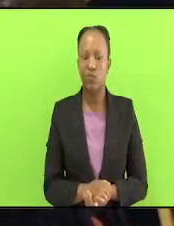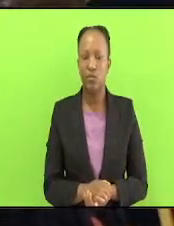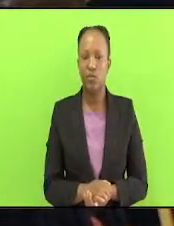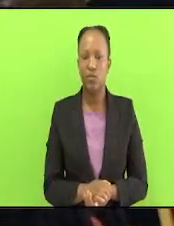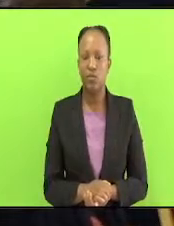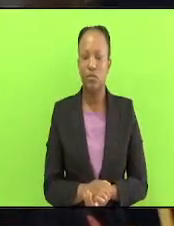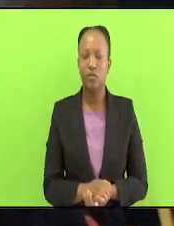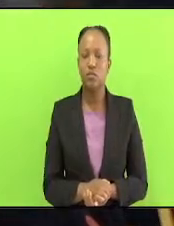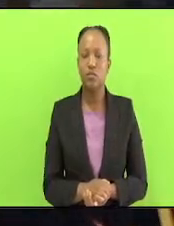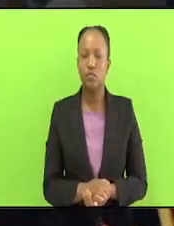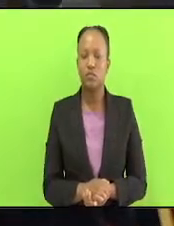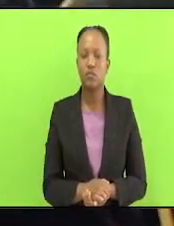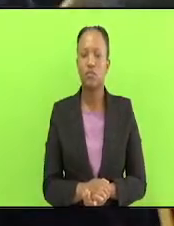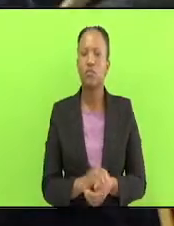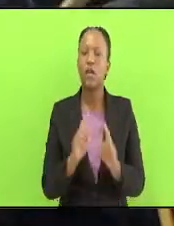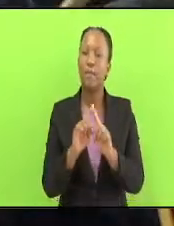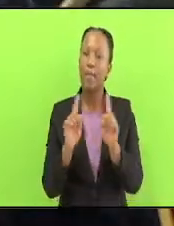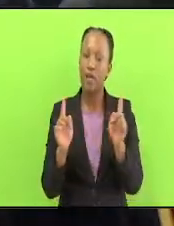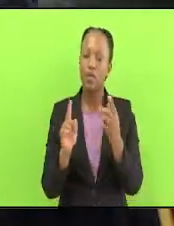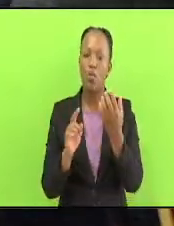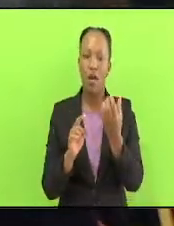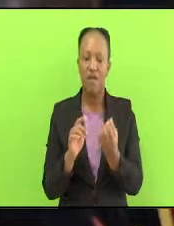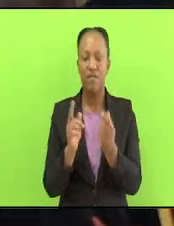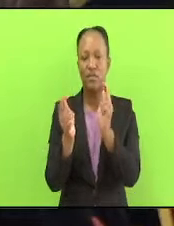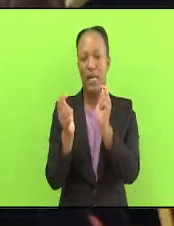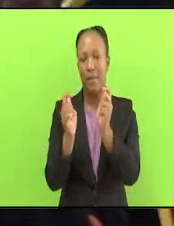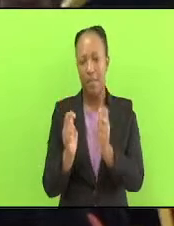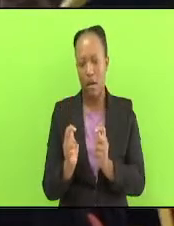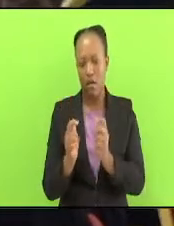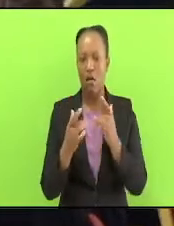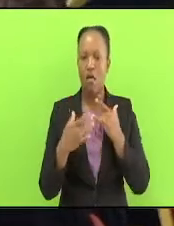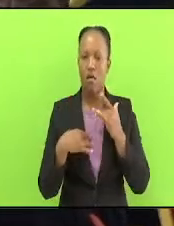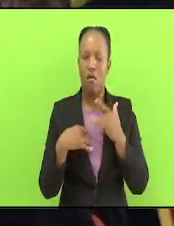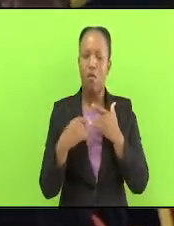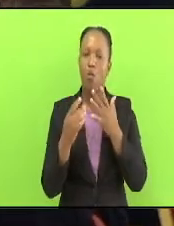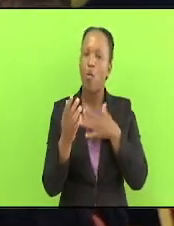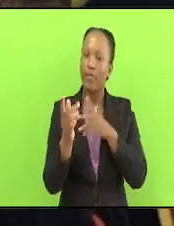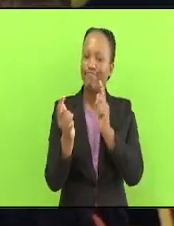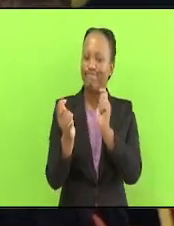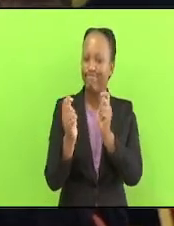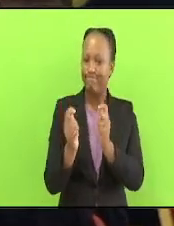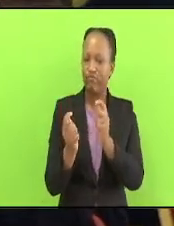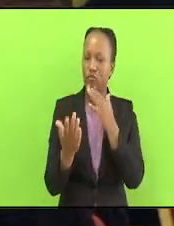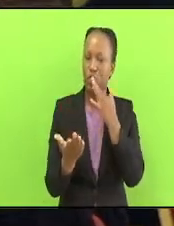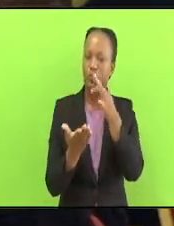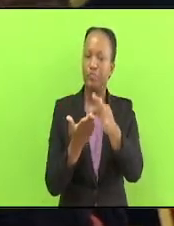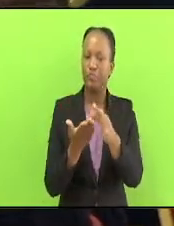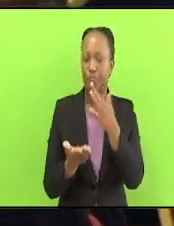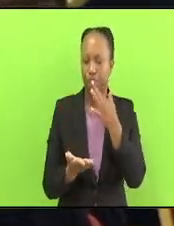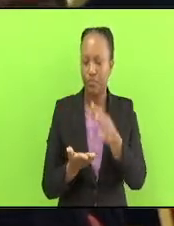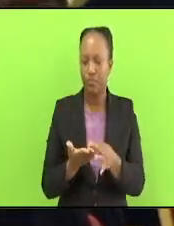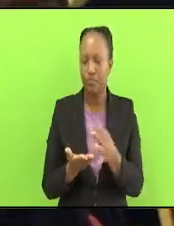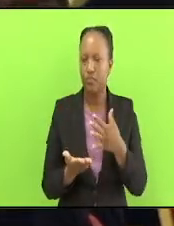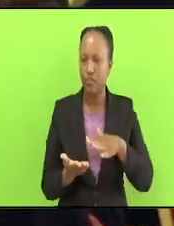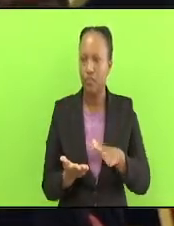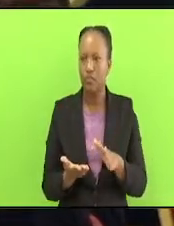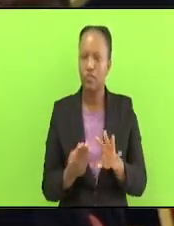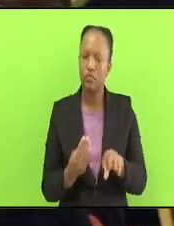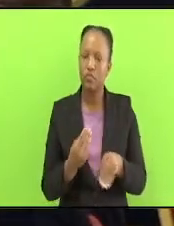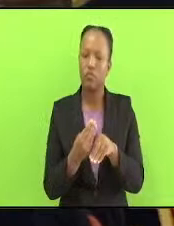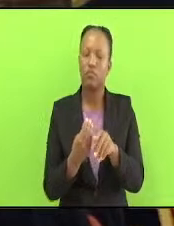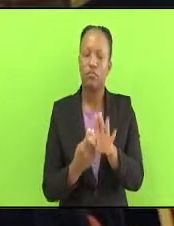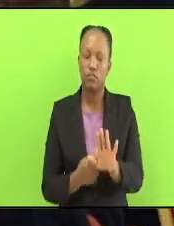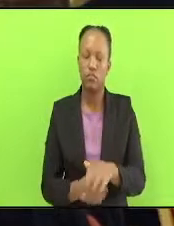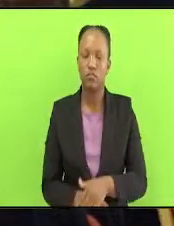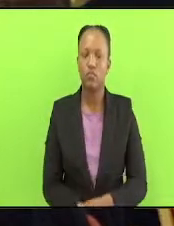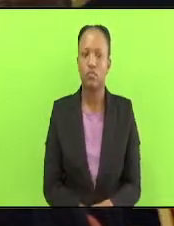amendments that we'd like to suggest. Le fa go ntse jalo go na le matshwenyego a le mmalwanyana le di mametlelelo tse re ka ratang go di tsenyeletsa gore